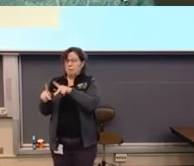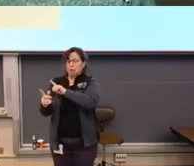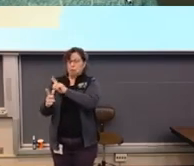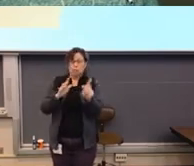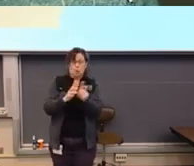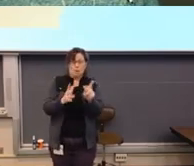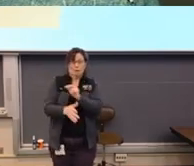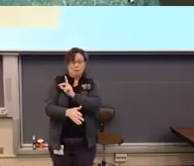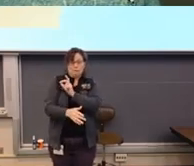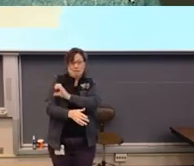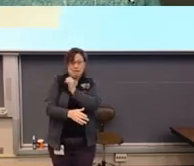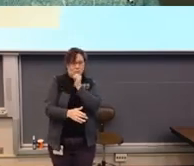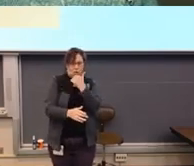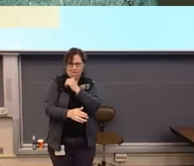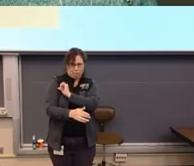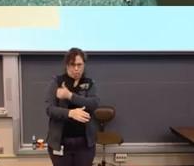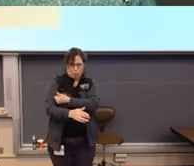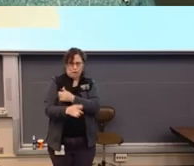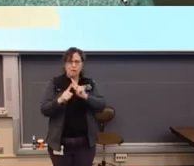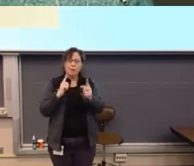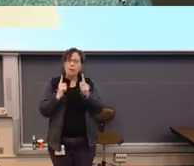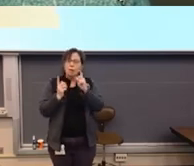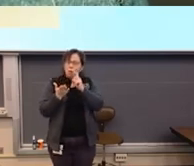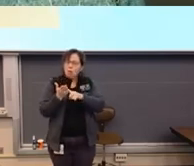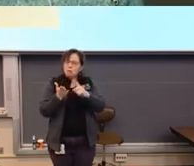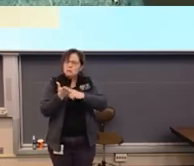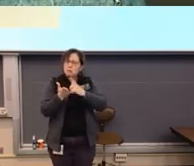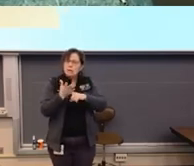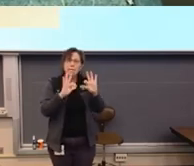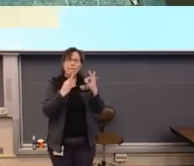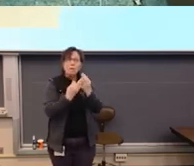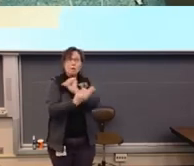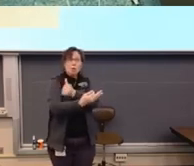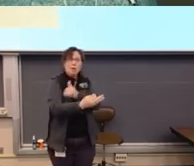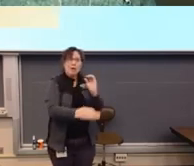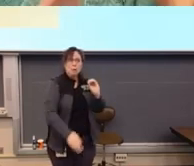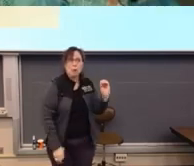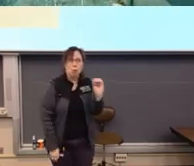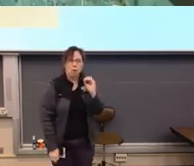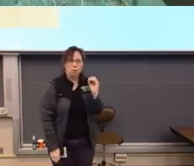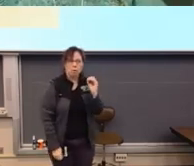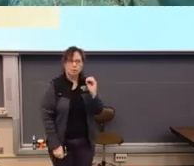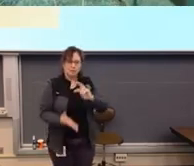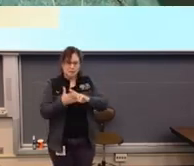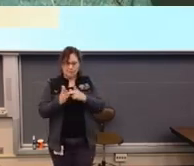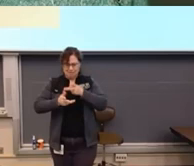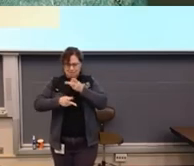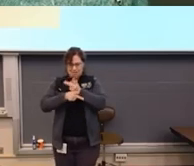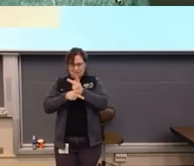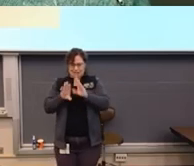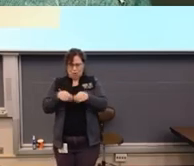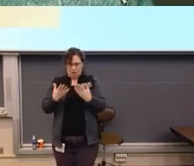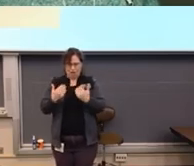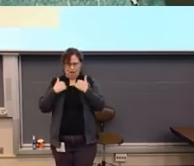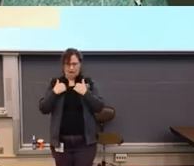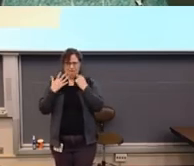but sometimes no one in the family has any authority. So we have the caregivers doing that whole slide that I have of all